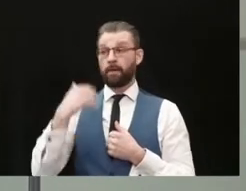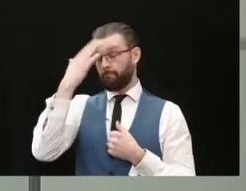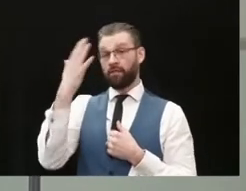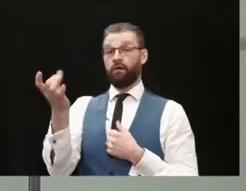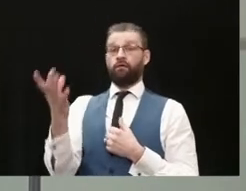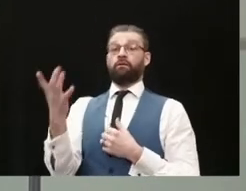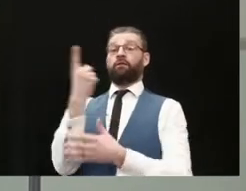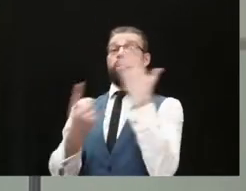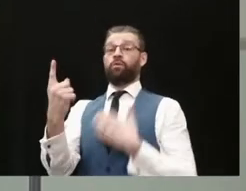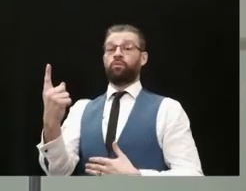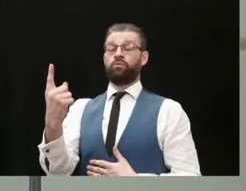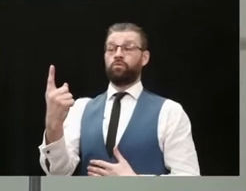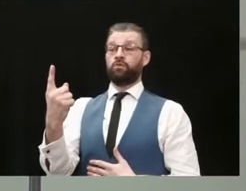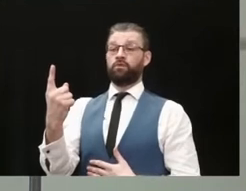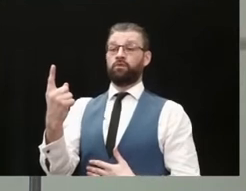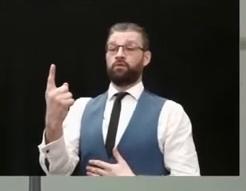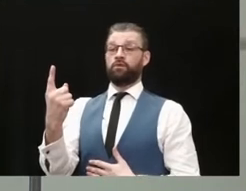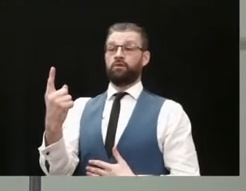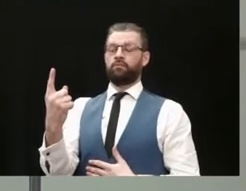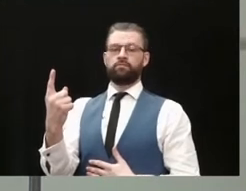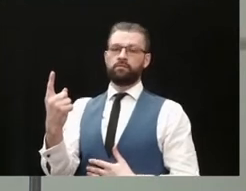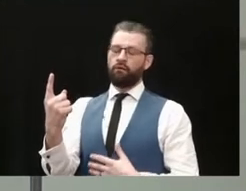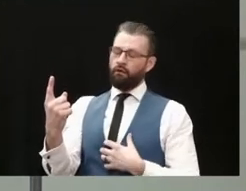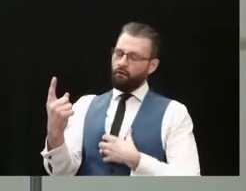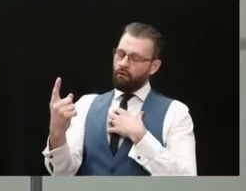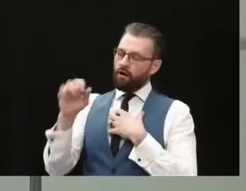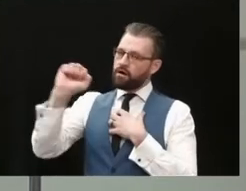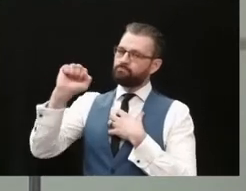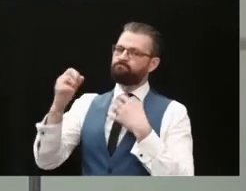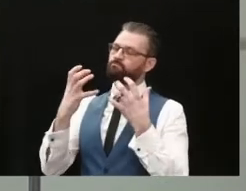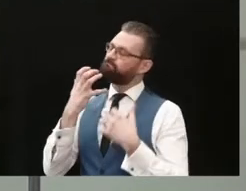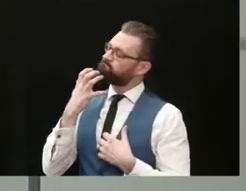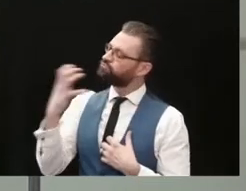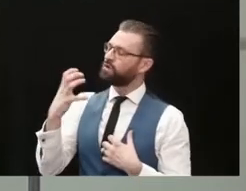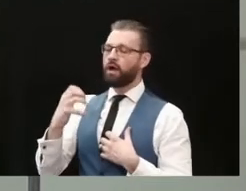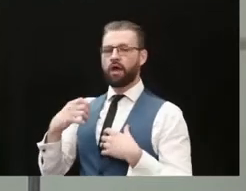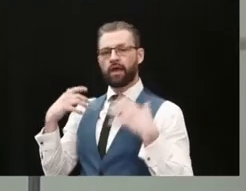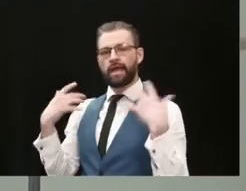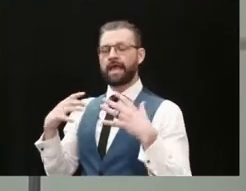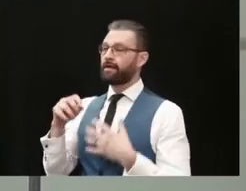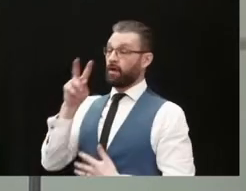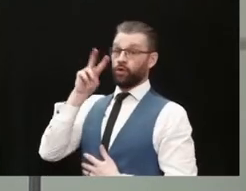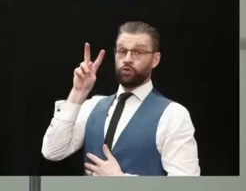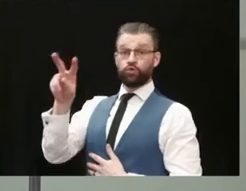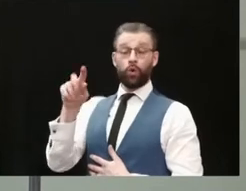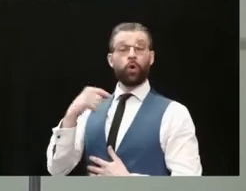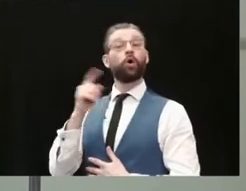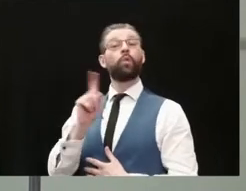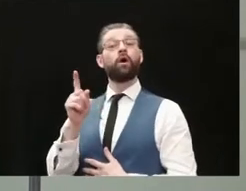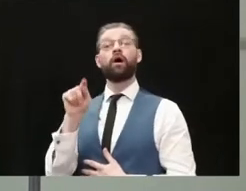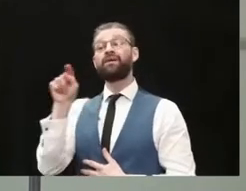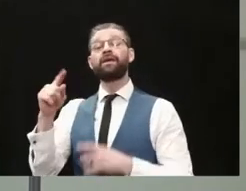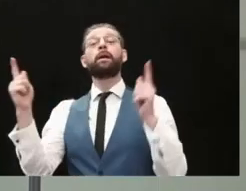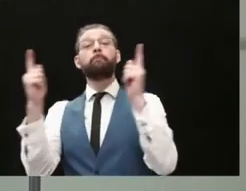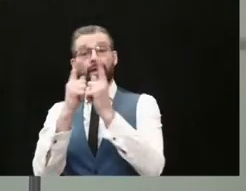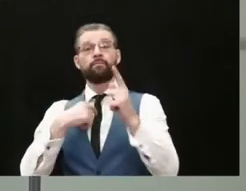own, and she started to show some of her incredible strength and bravery. And on one instance, she actually met my